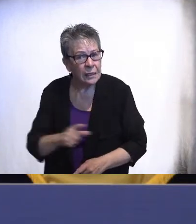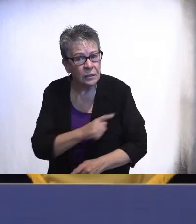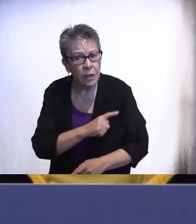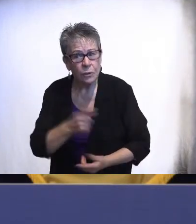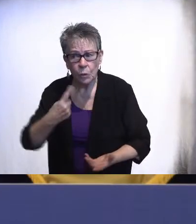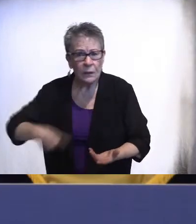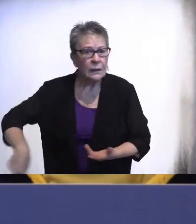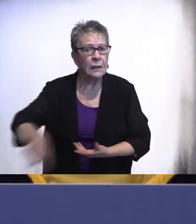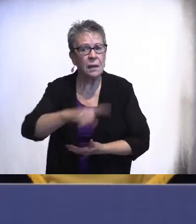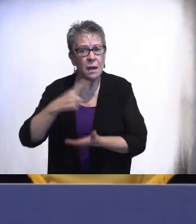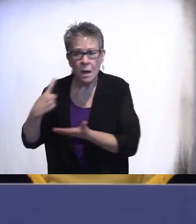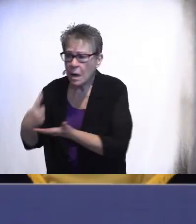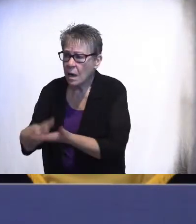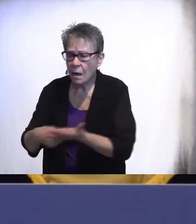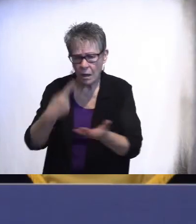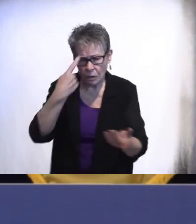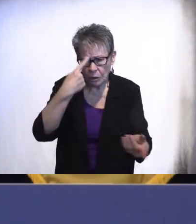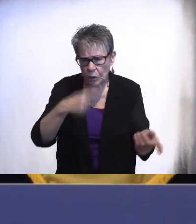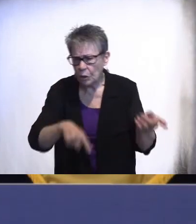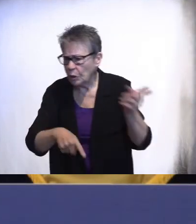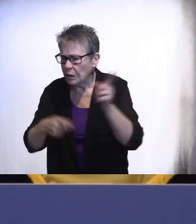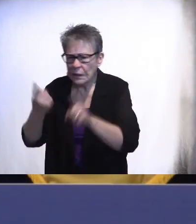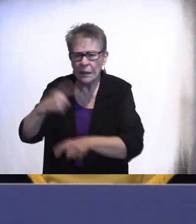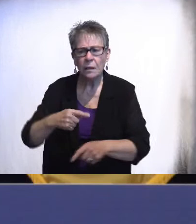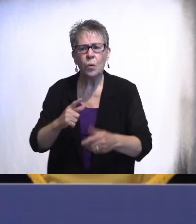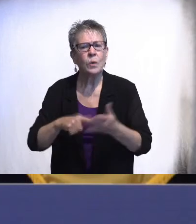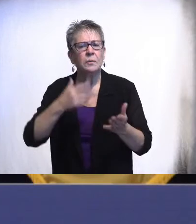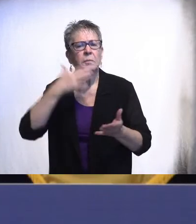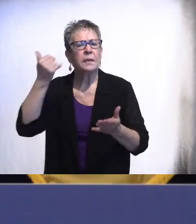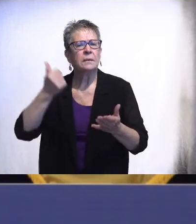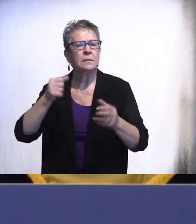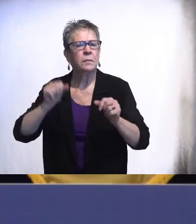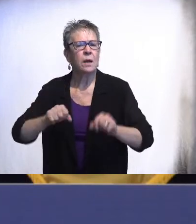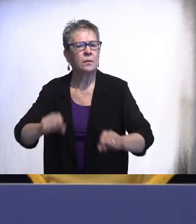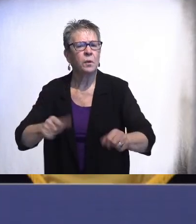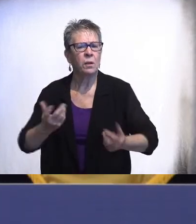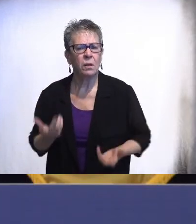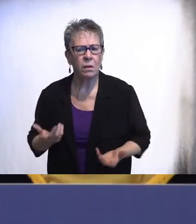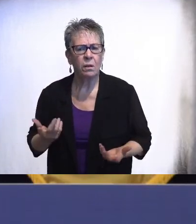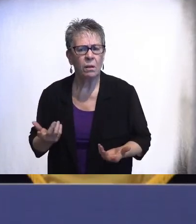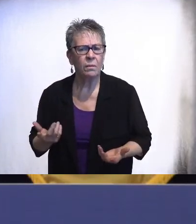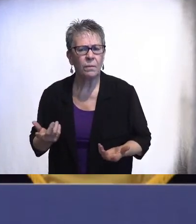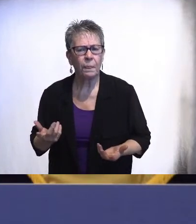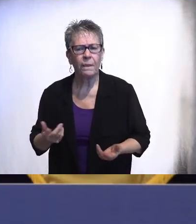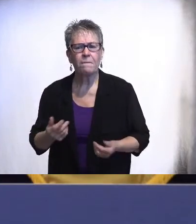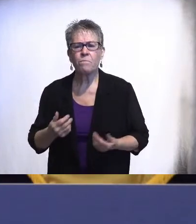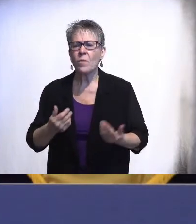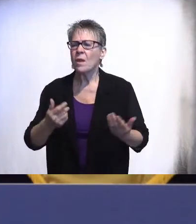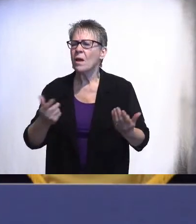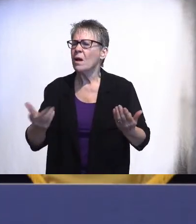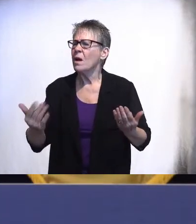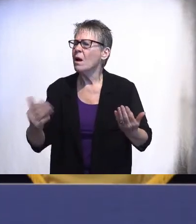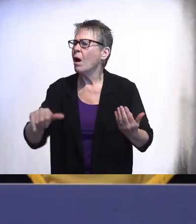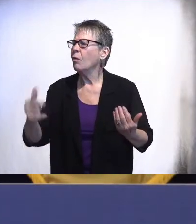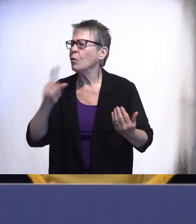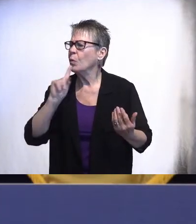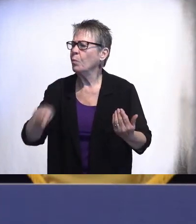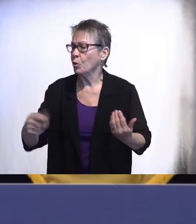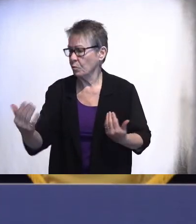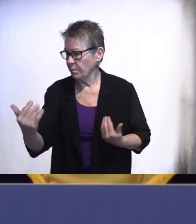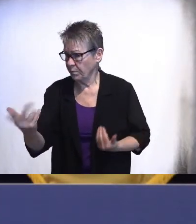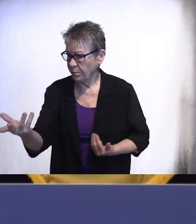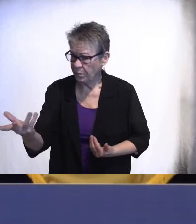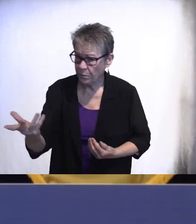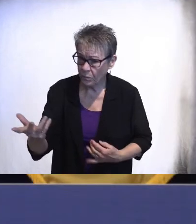possible. I can't see who's in the back. Please, yes. Hi. Is the state going to provide guidance